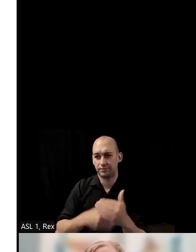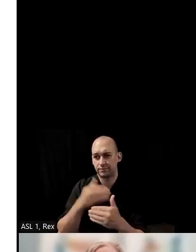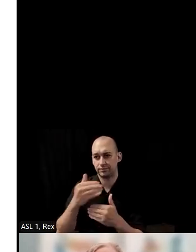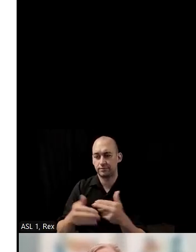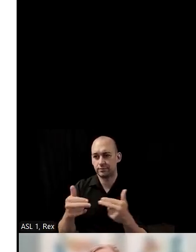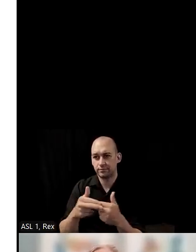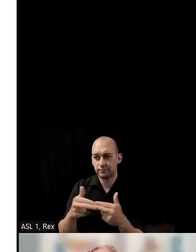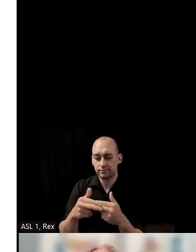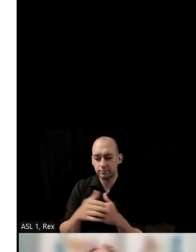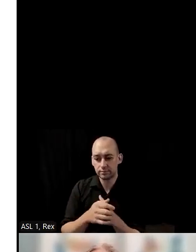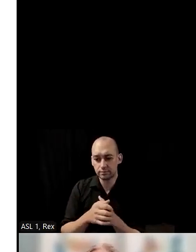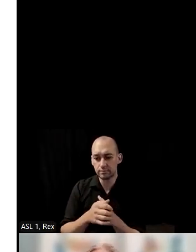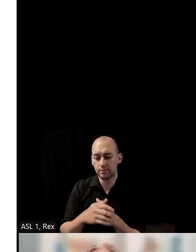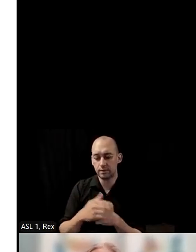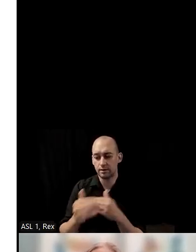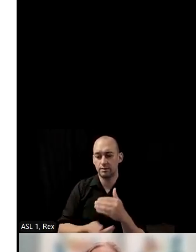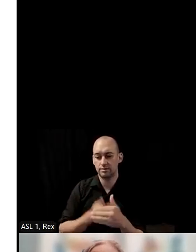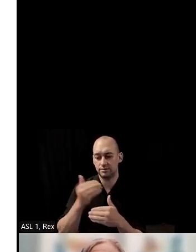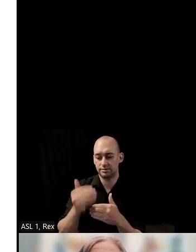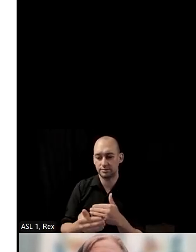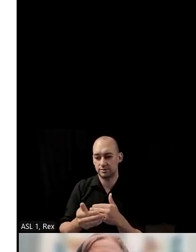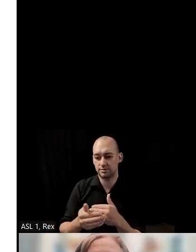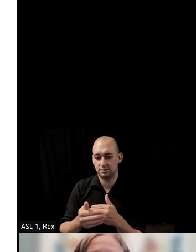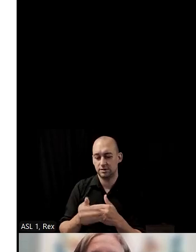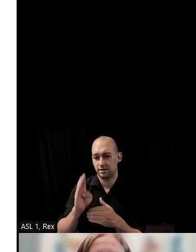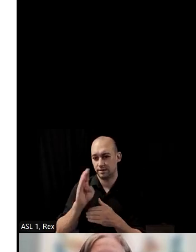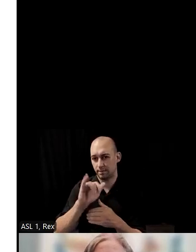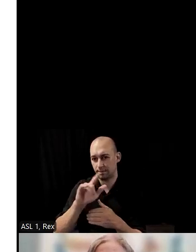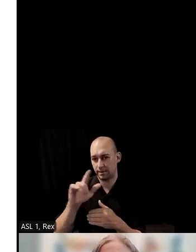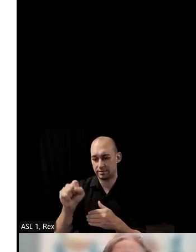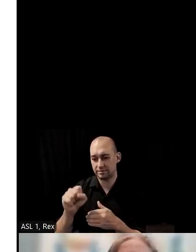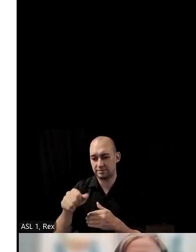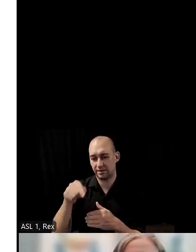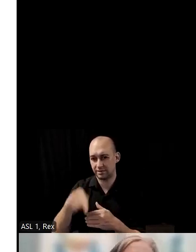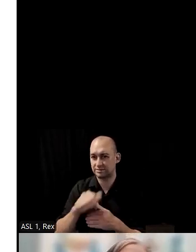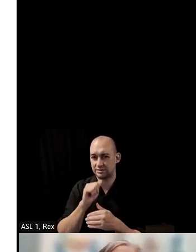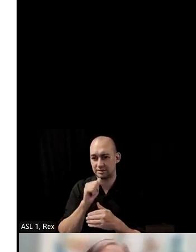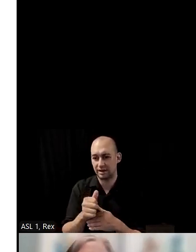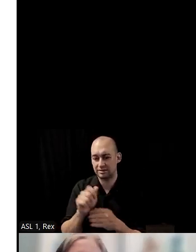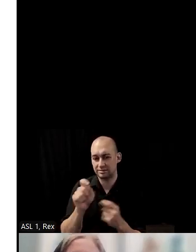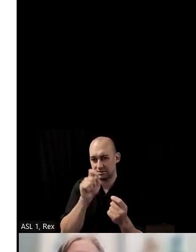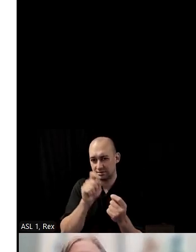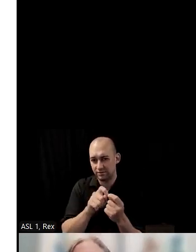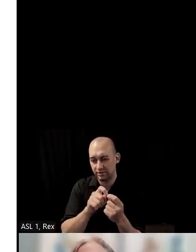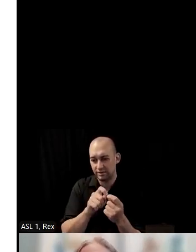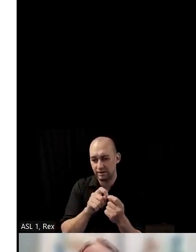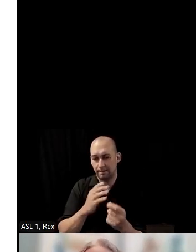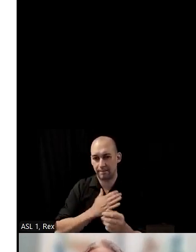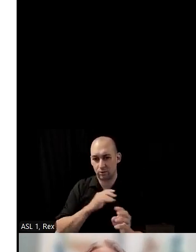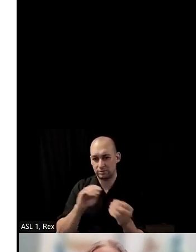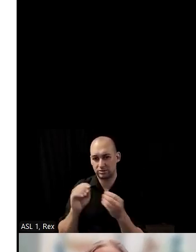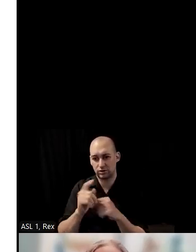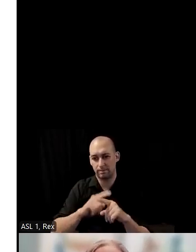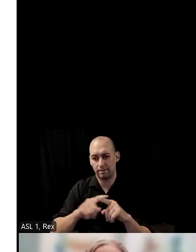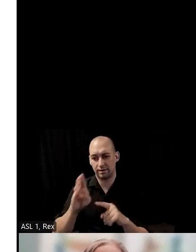So the next bunch of bills, again, these are not specifically with my organization, but they're bills that I do